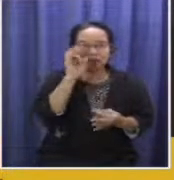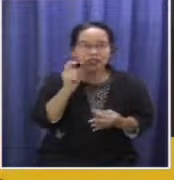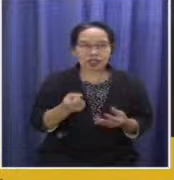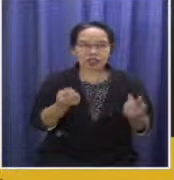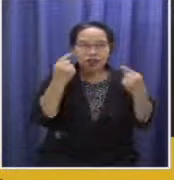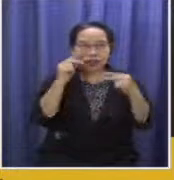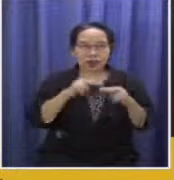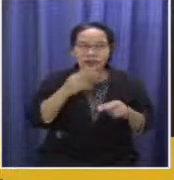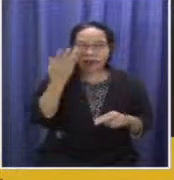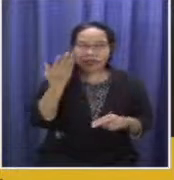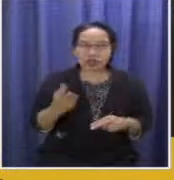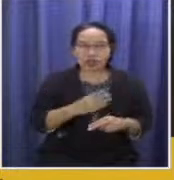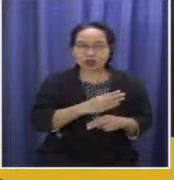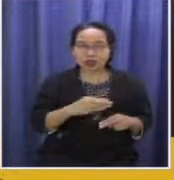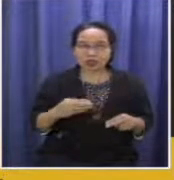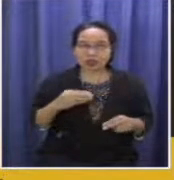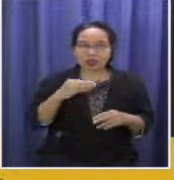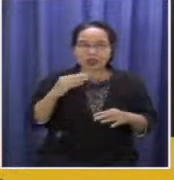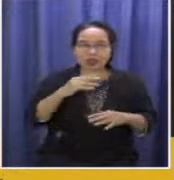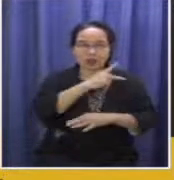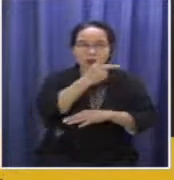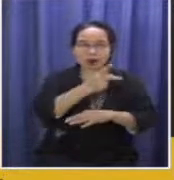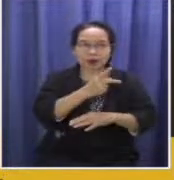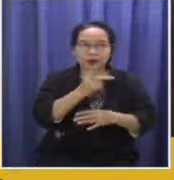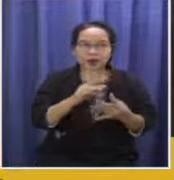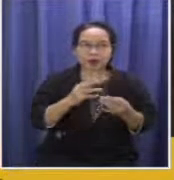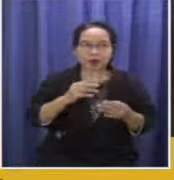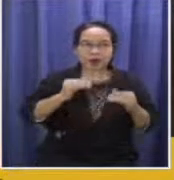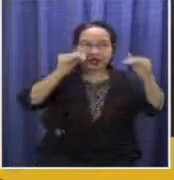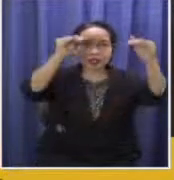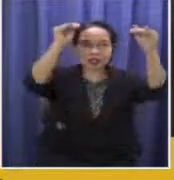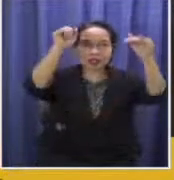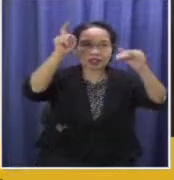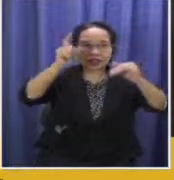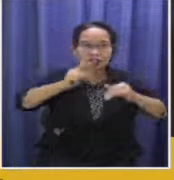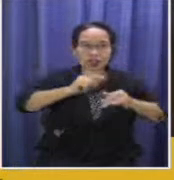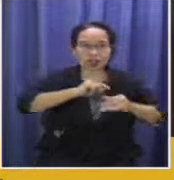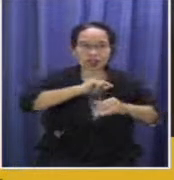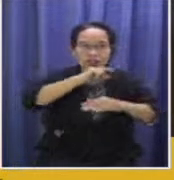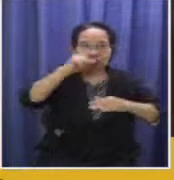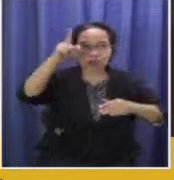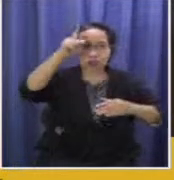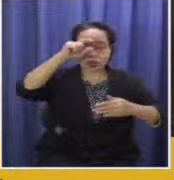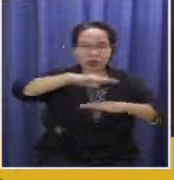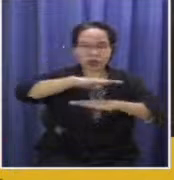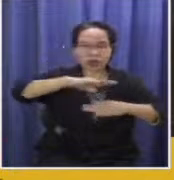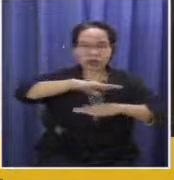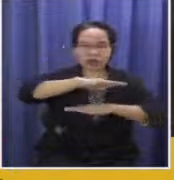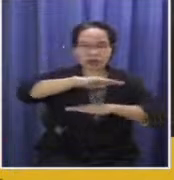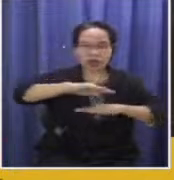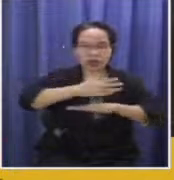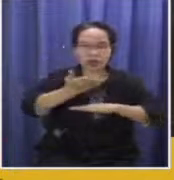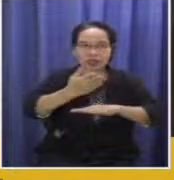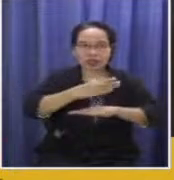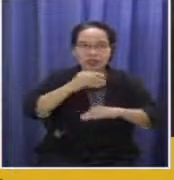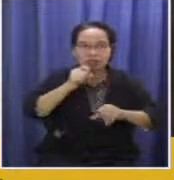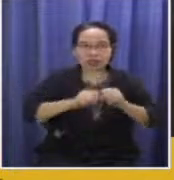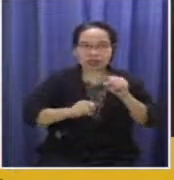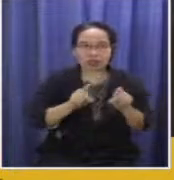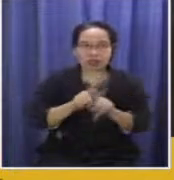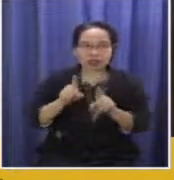Ghost shall come upon thee, and the power of the highest shall overshadow thee.